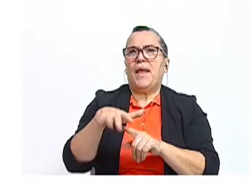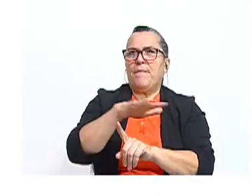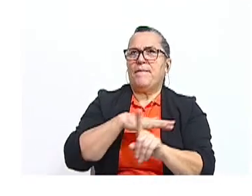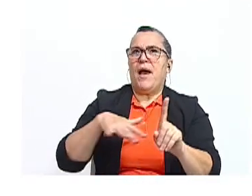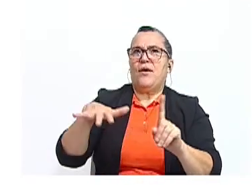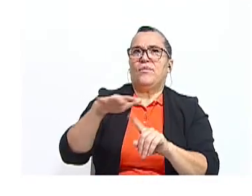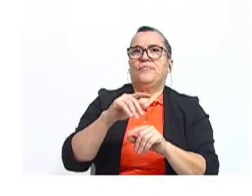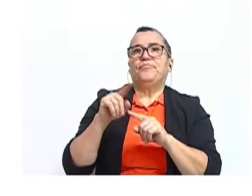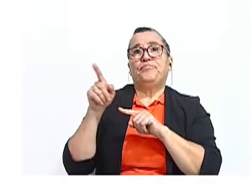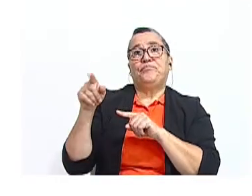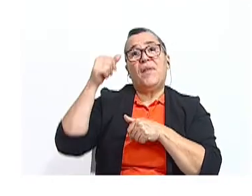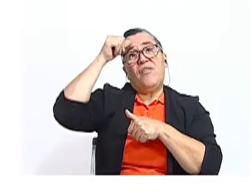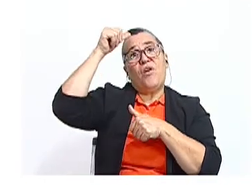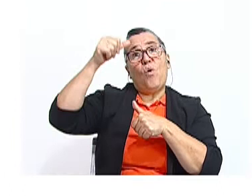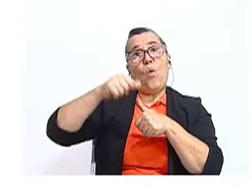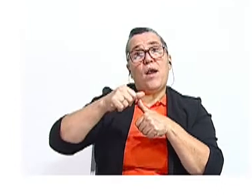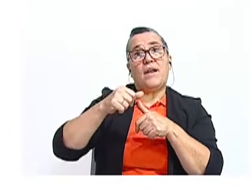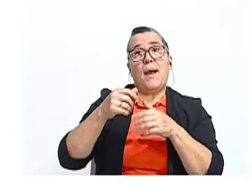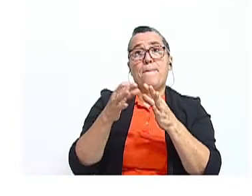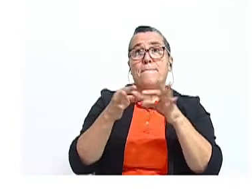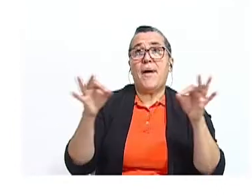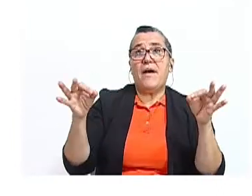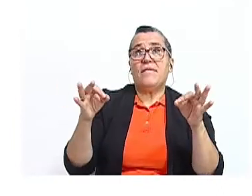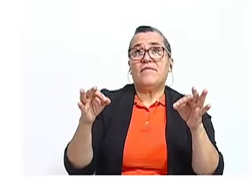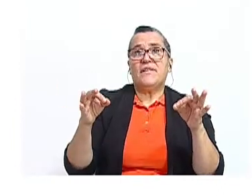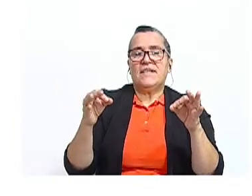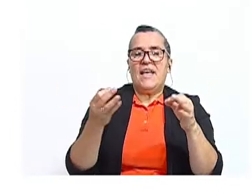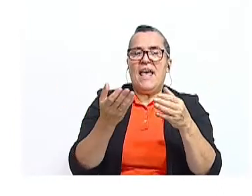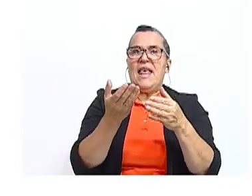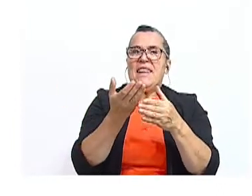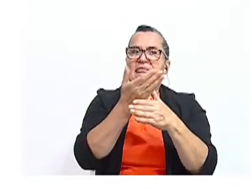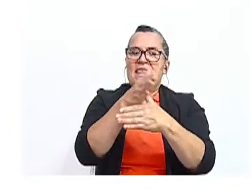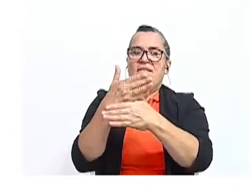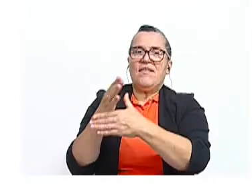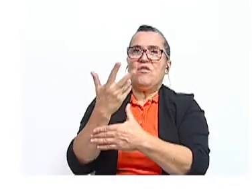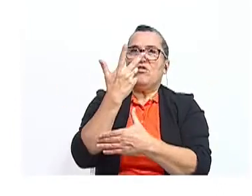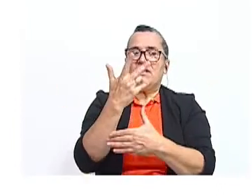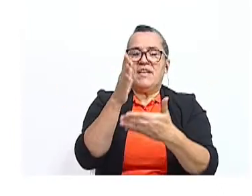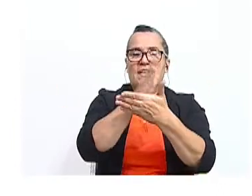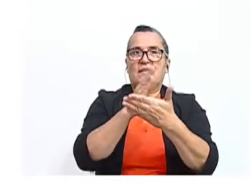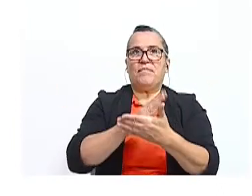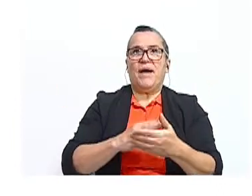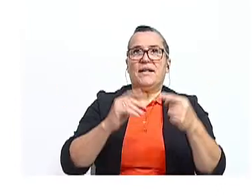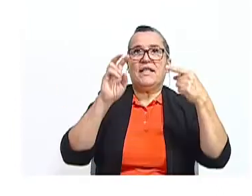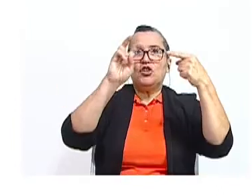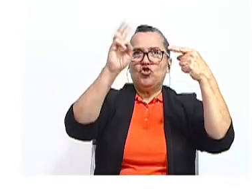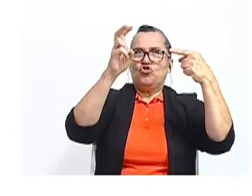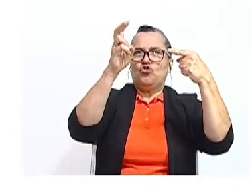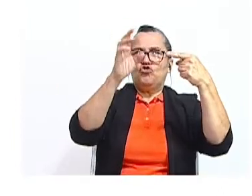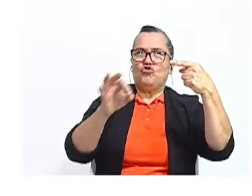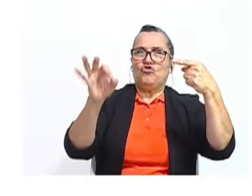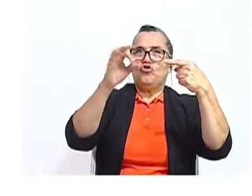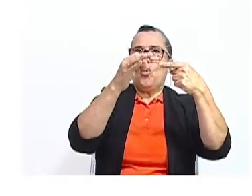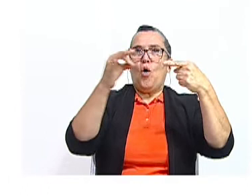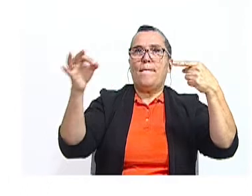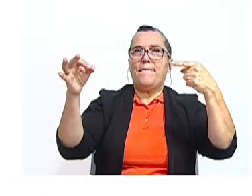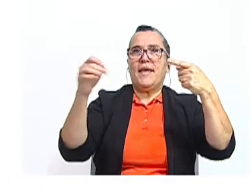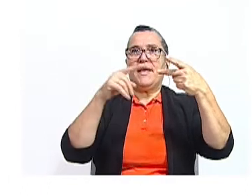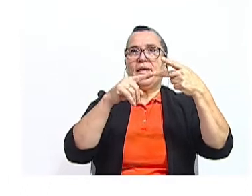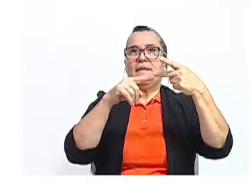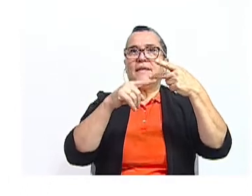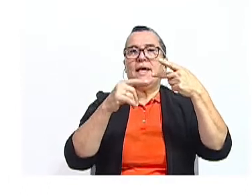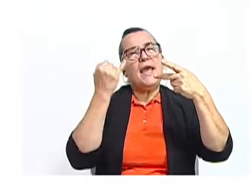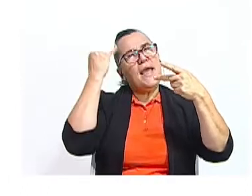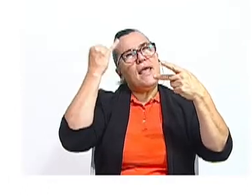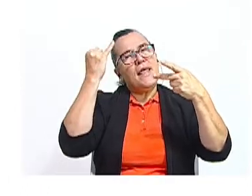Then, well, remember, well, the paragraph is divided into 3 different parts. Topic sentence. It